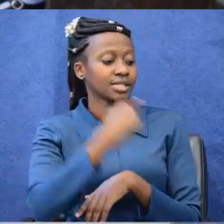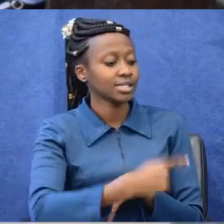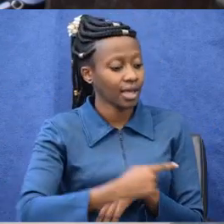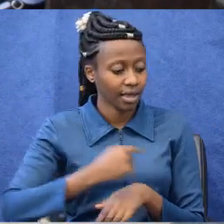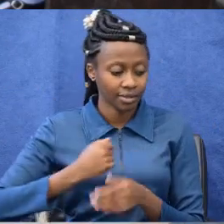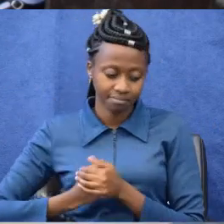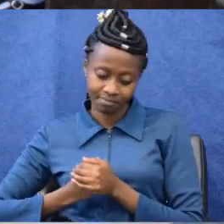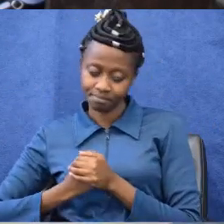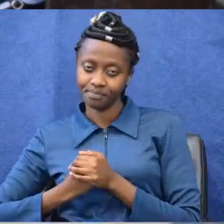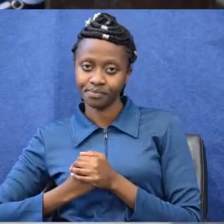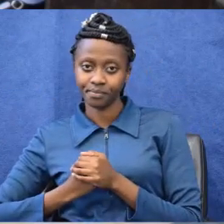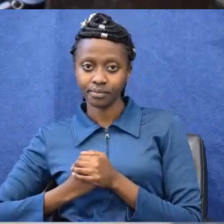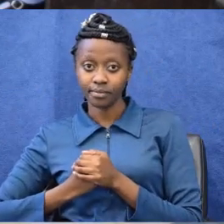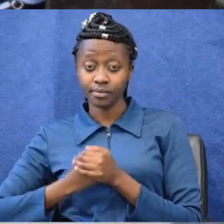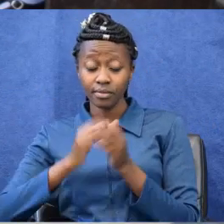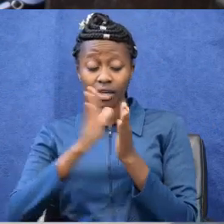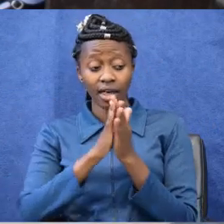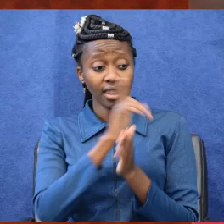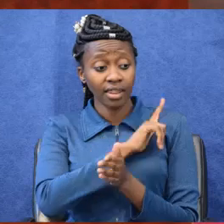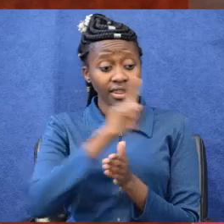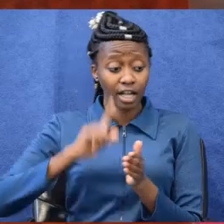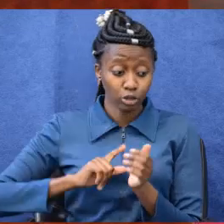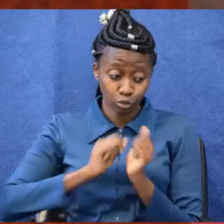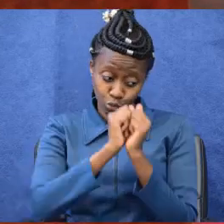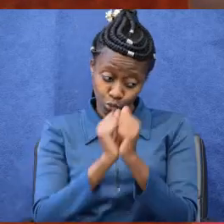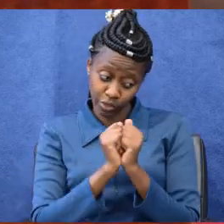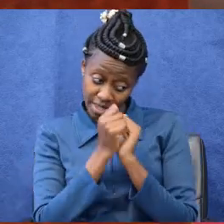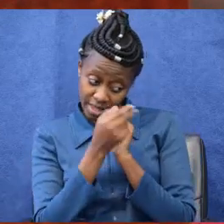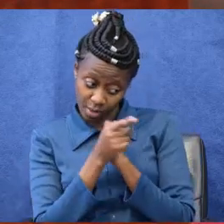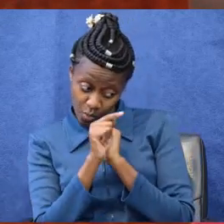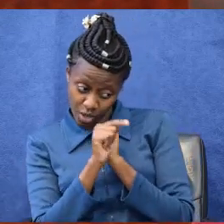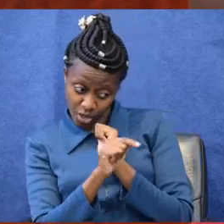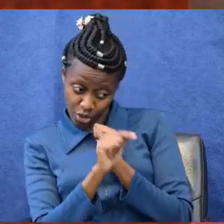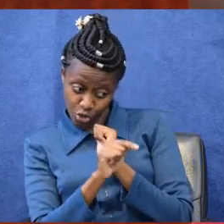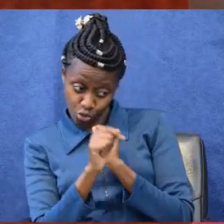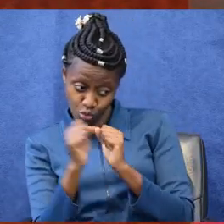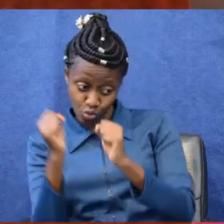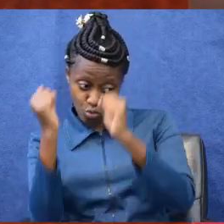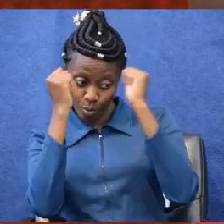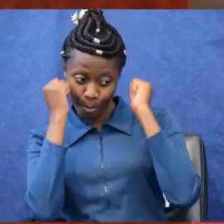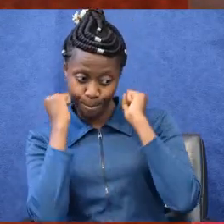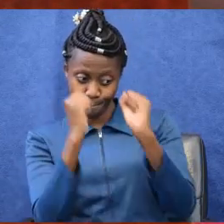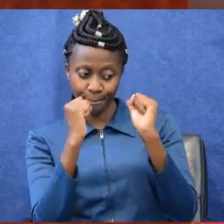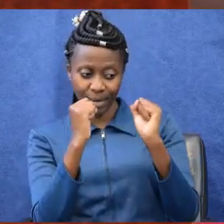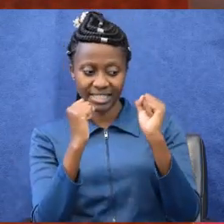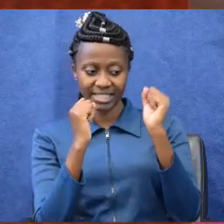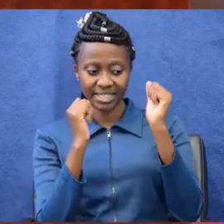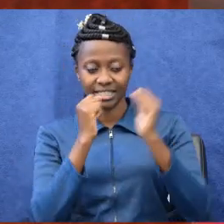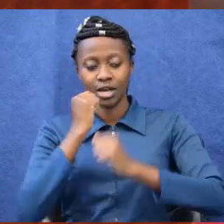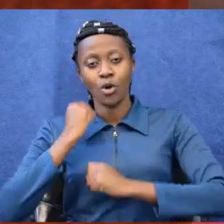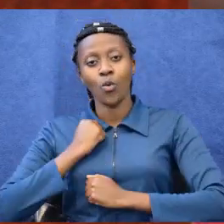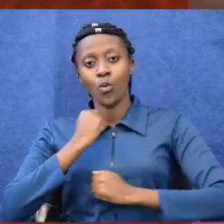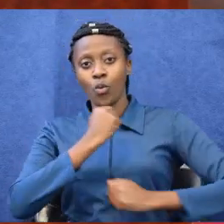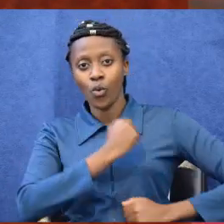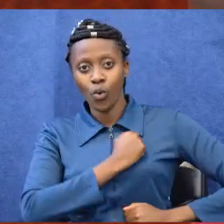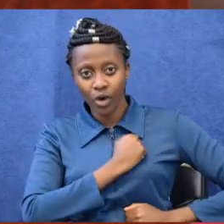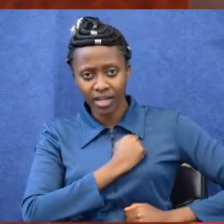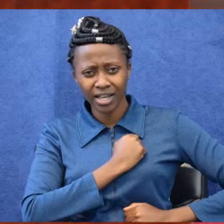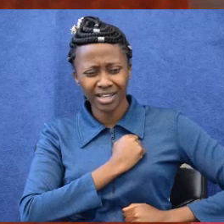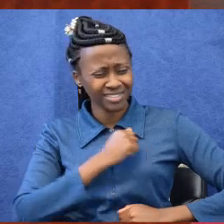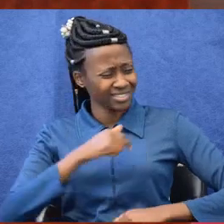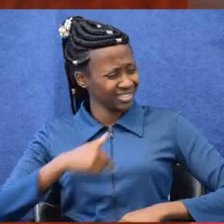said, "The Lord is with you, you mighty warrior." And he